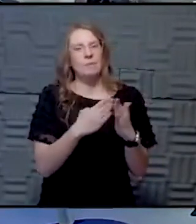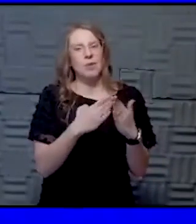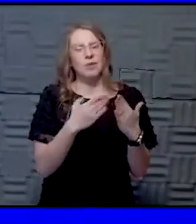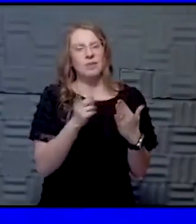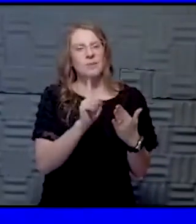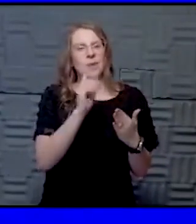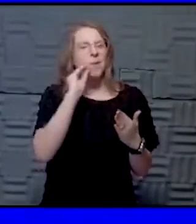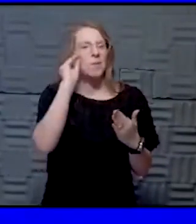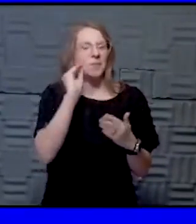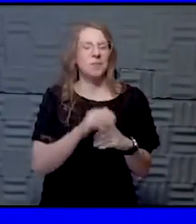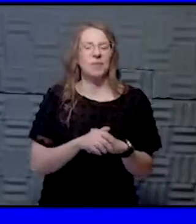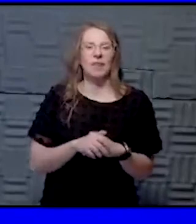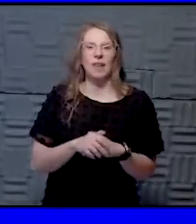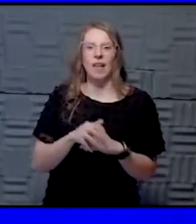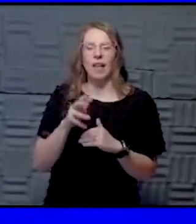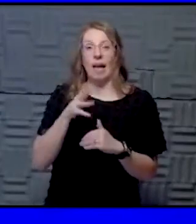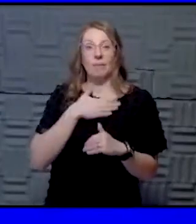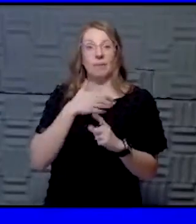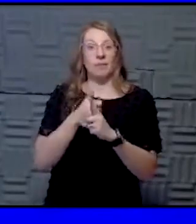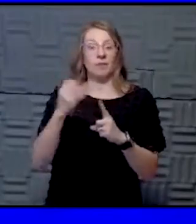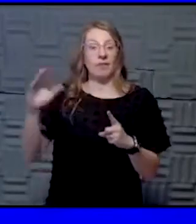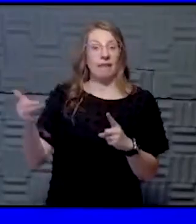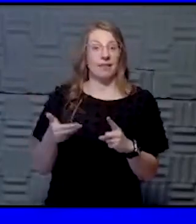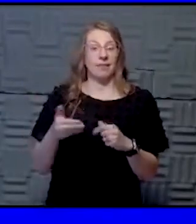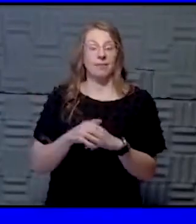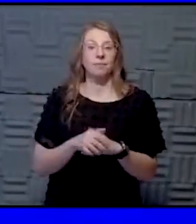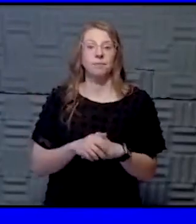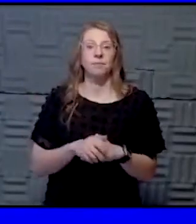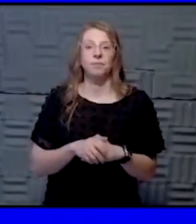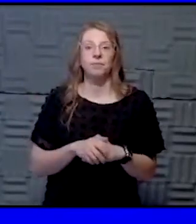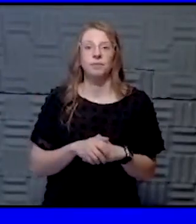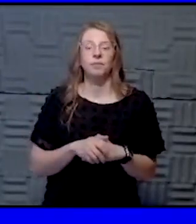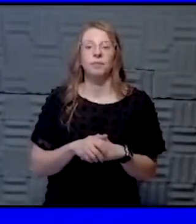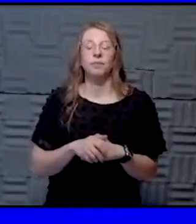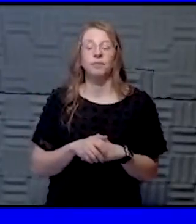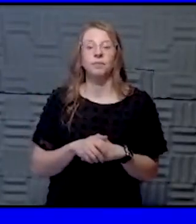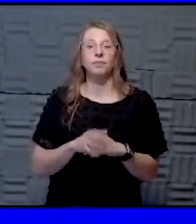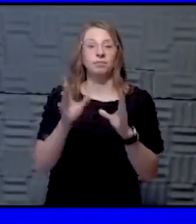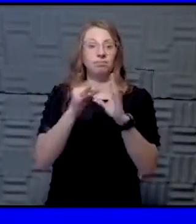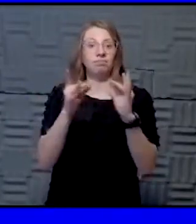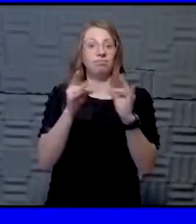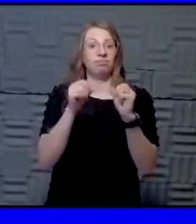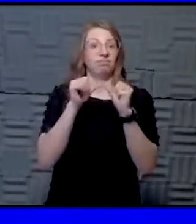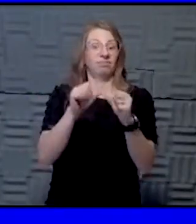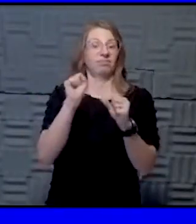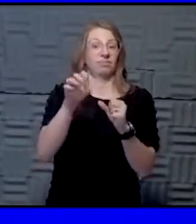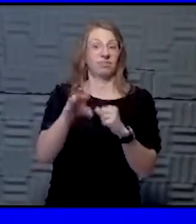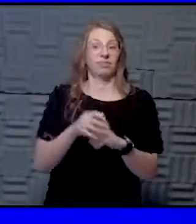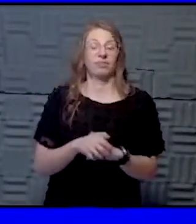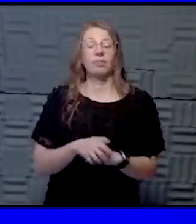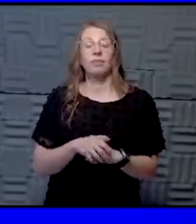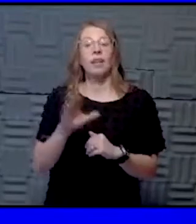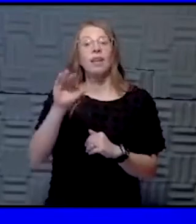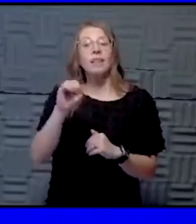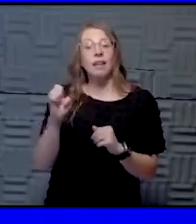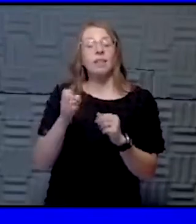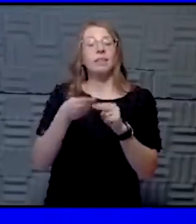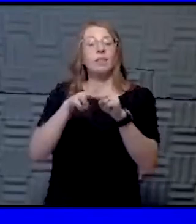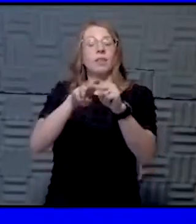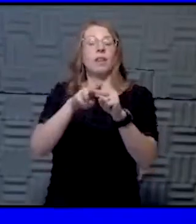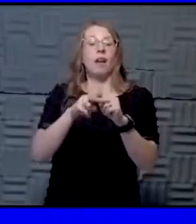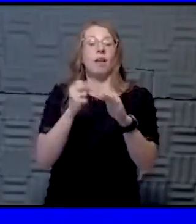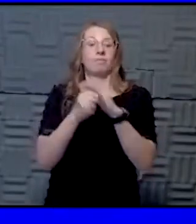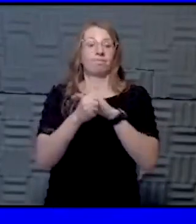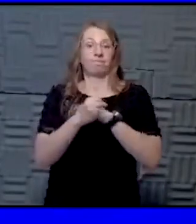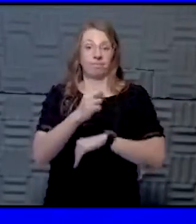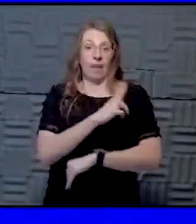have him as a guest. I think the message that we're continuing to give is certainly we know the cases are going up, hospitalizations are